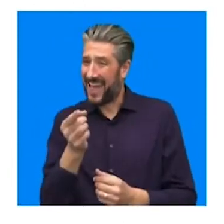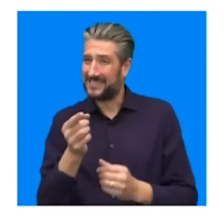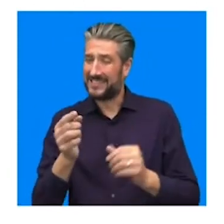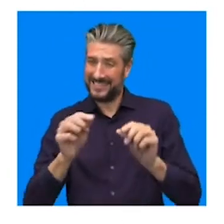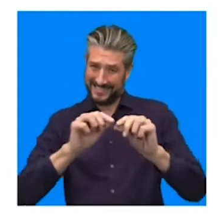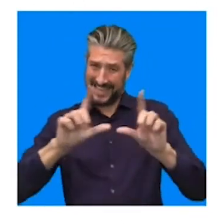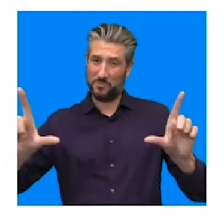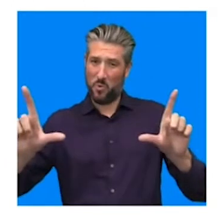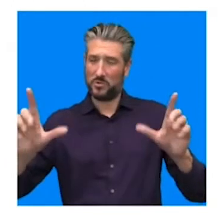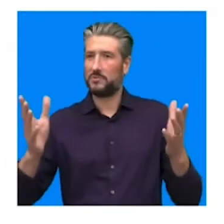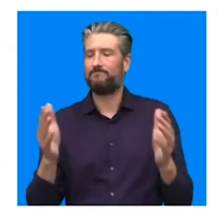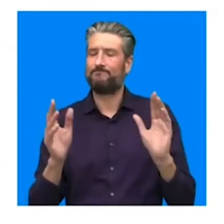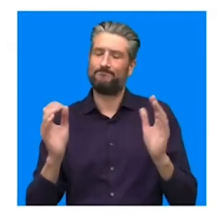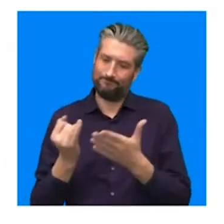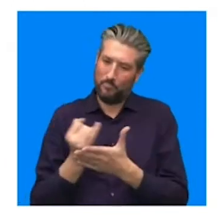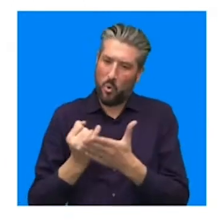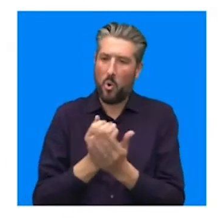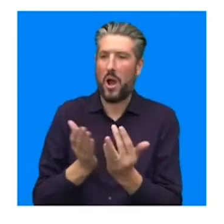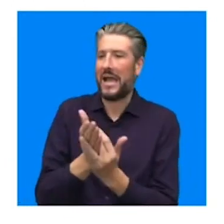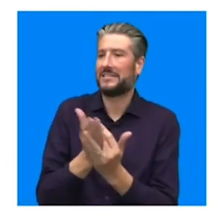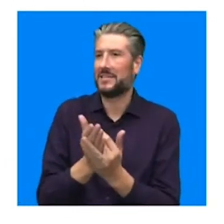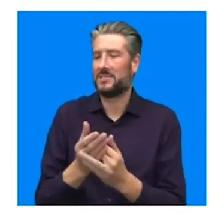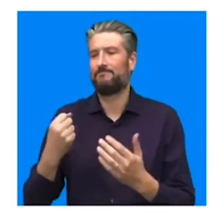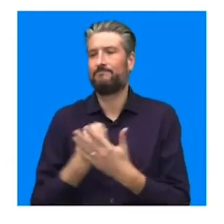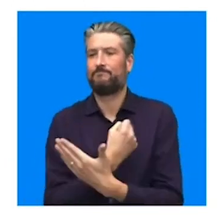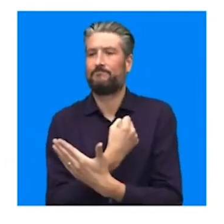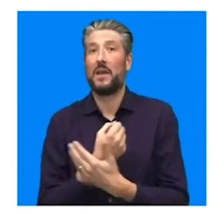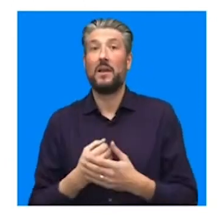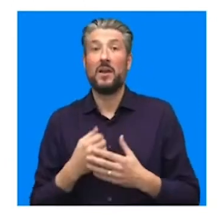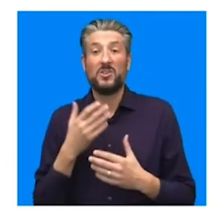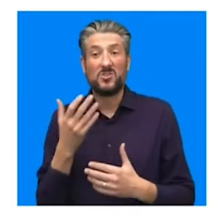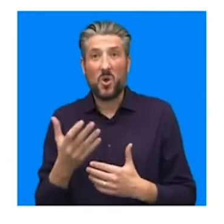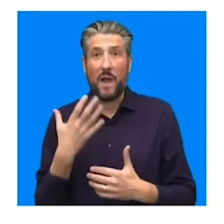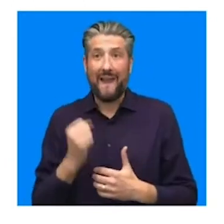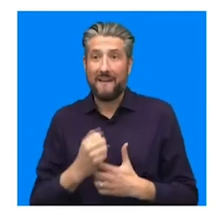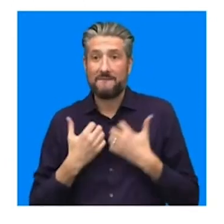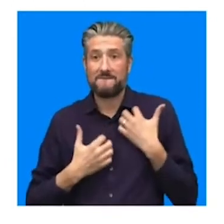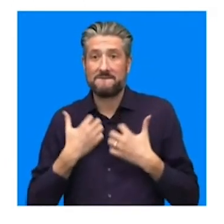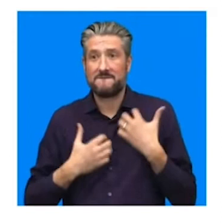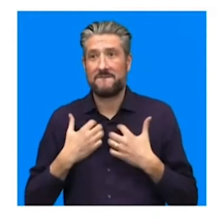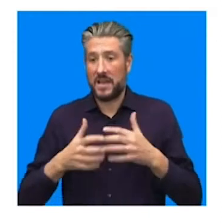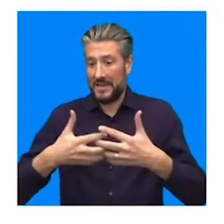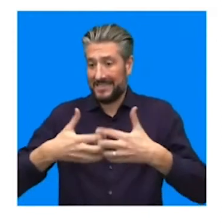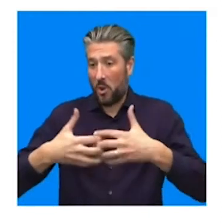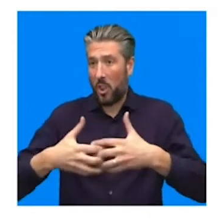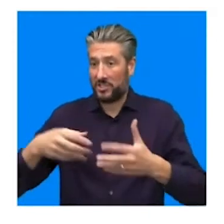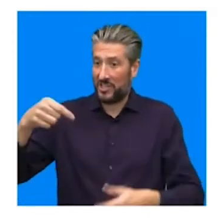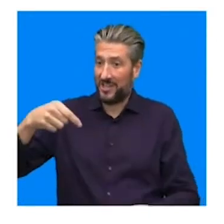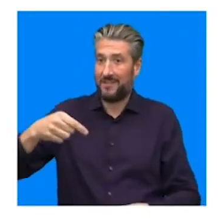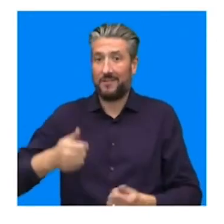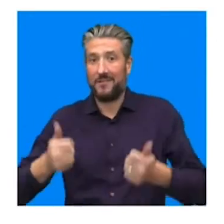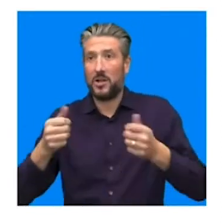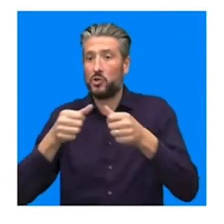So there's real issues of making sure that these exciting technology deployments, these exciting smart solutions are also